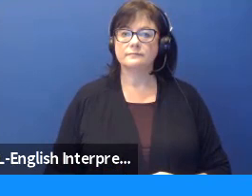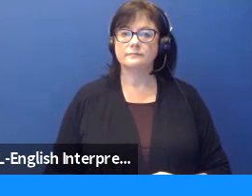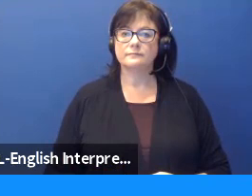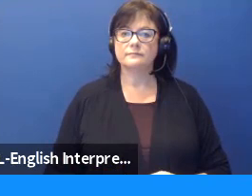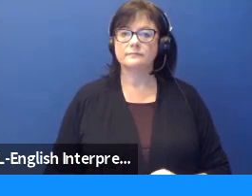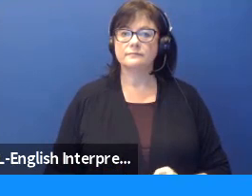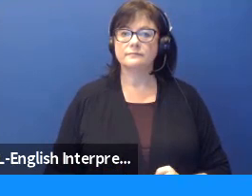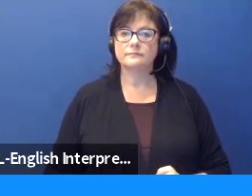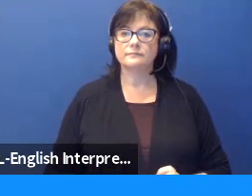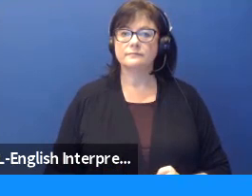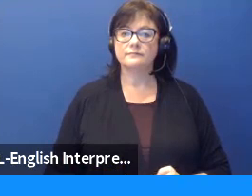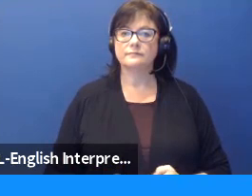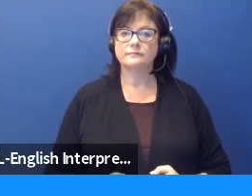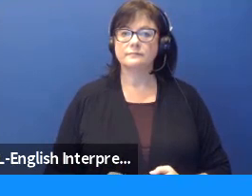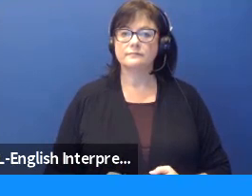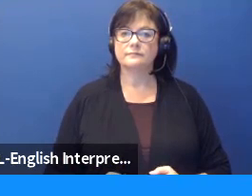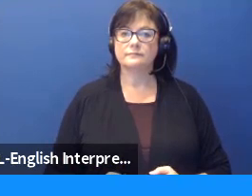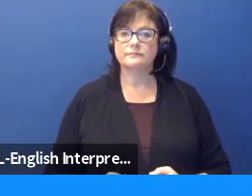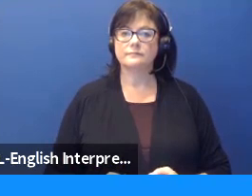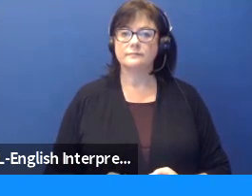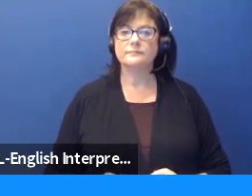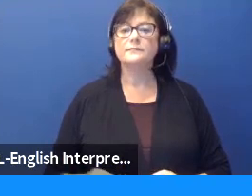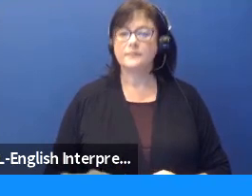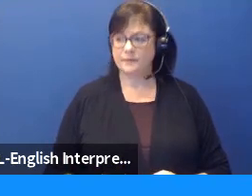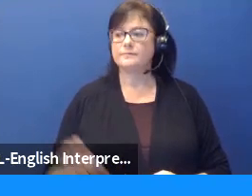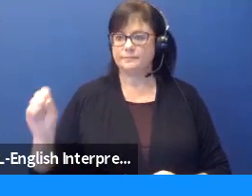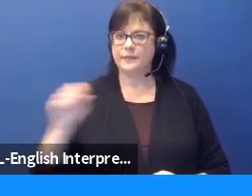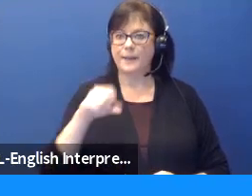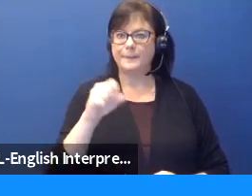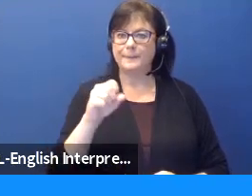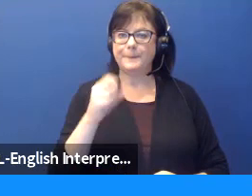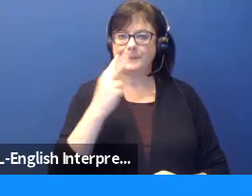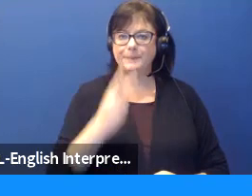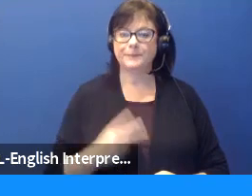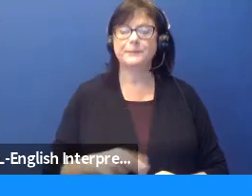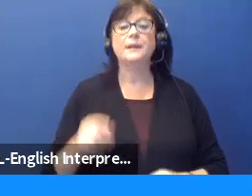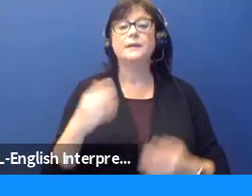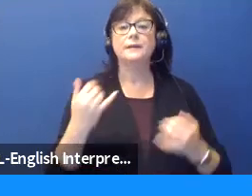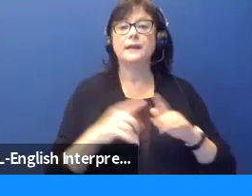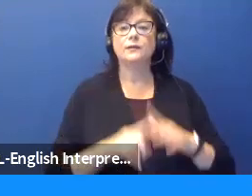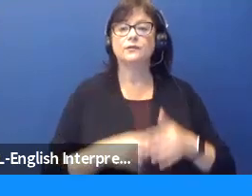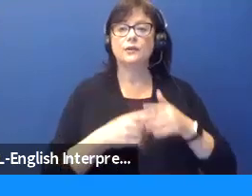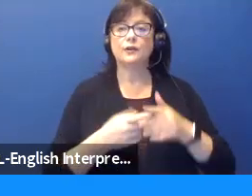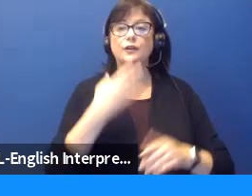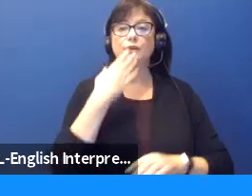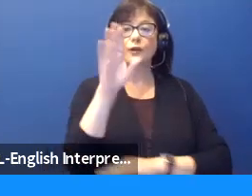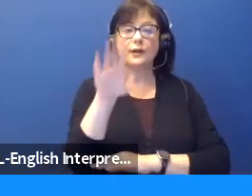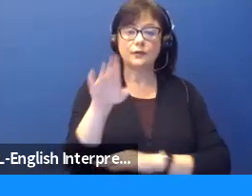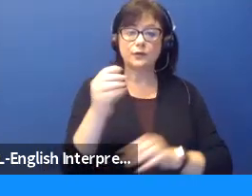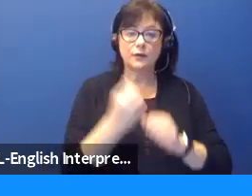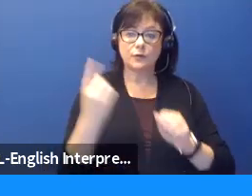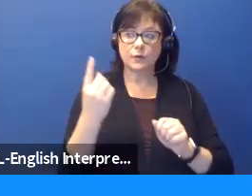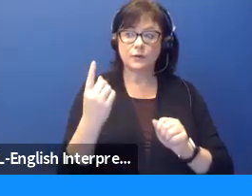My apologies. I'm just trying to get a view of some information I need to call up. Good afternoon, everyone. My name is